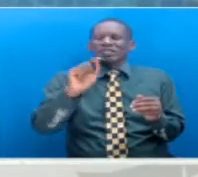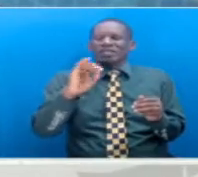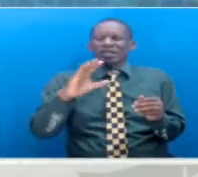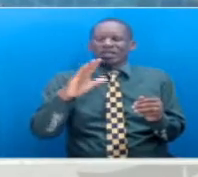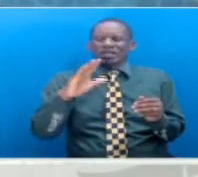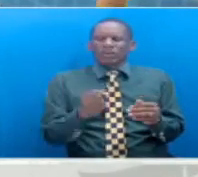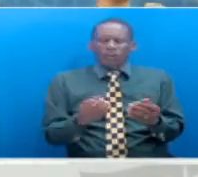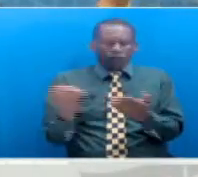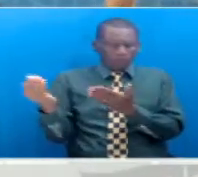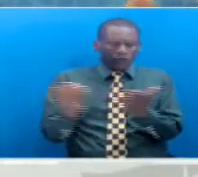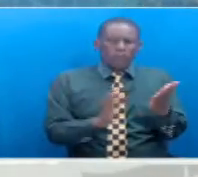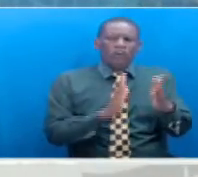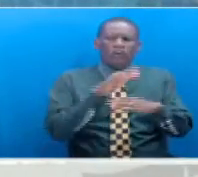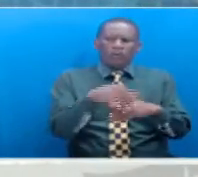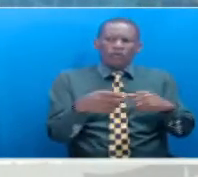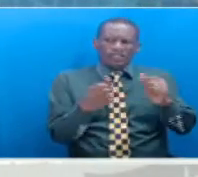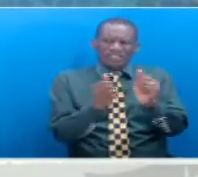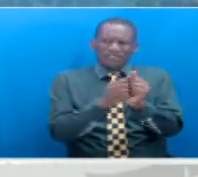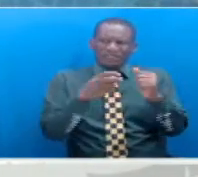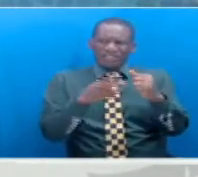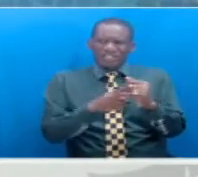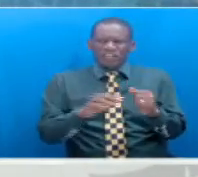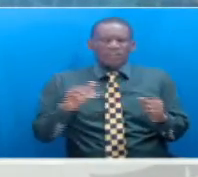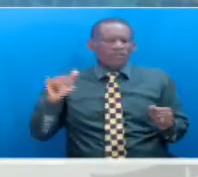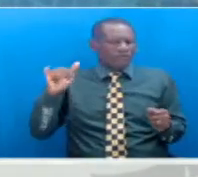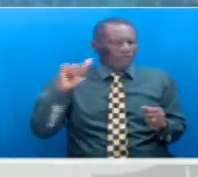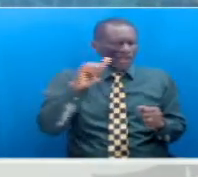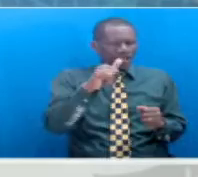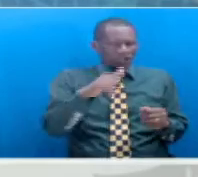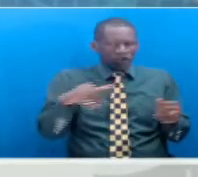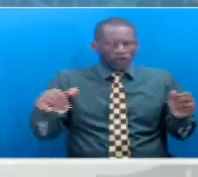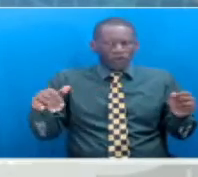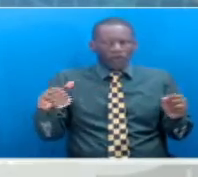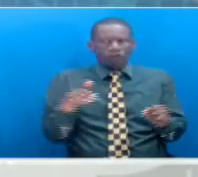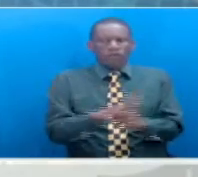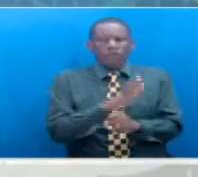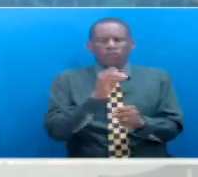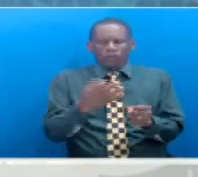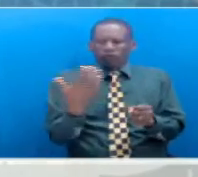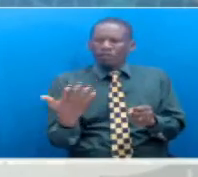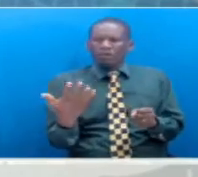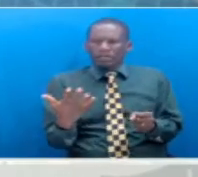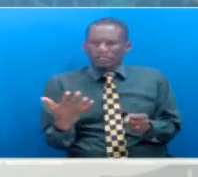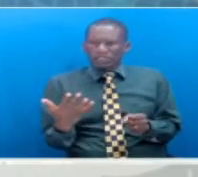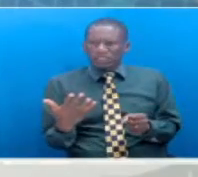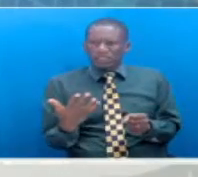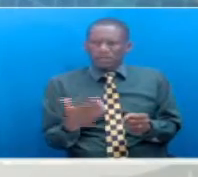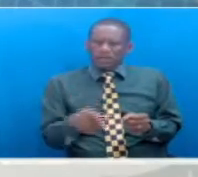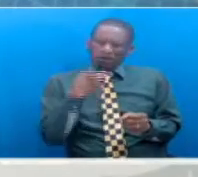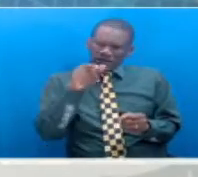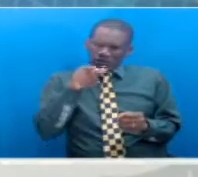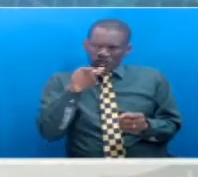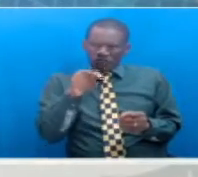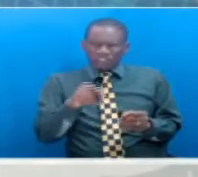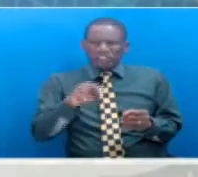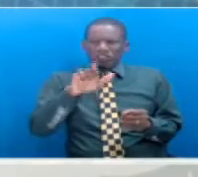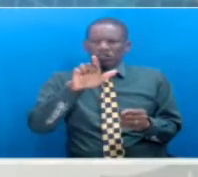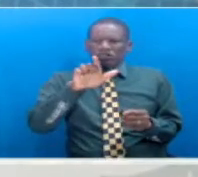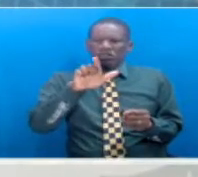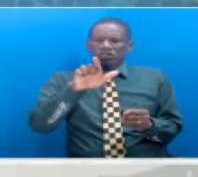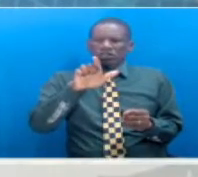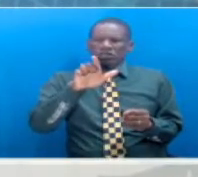bringing over 17 airplane load of paper, this is a